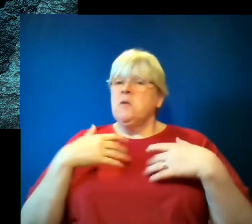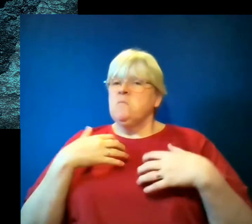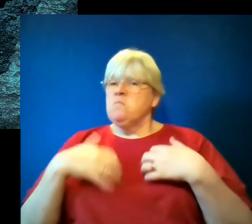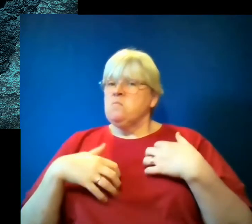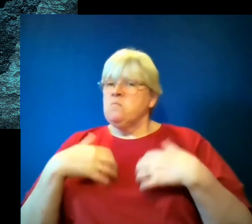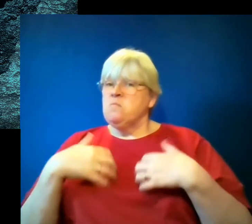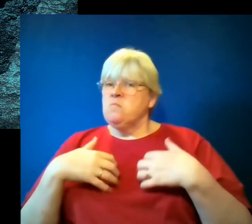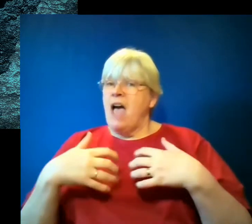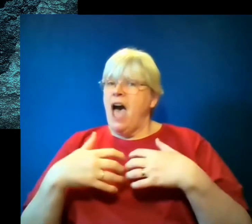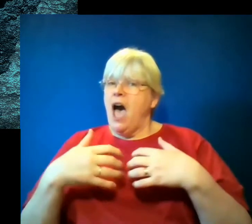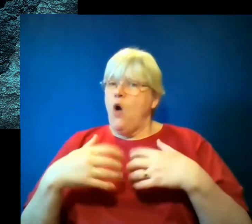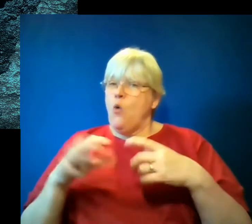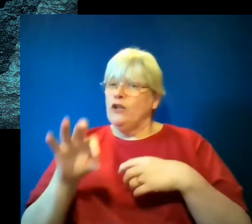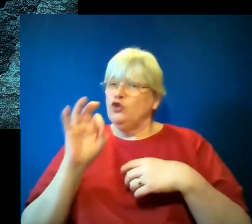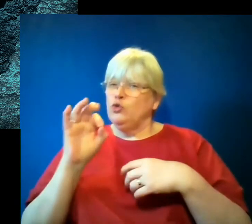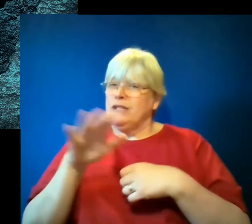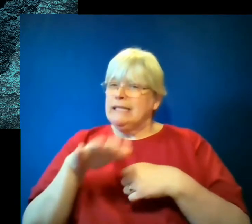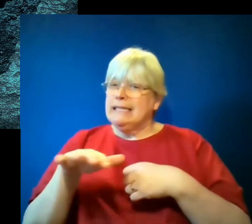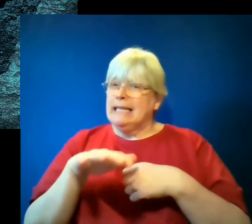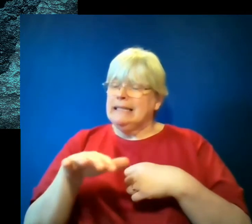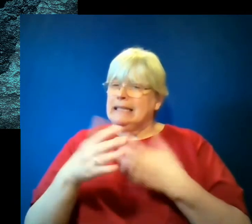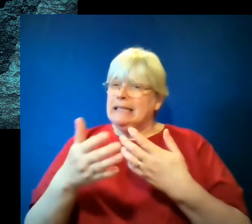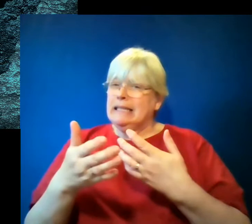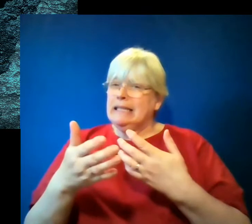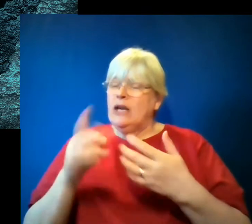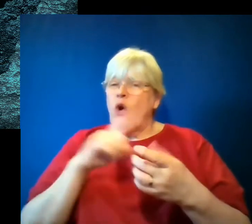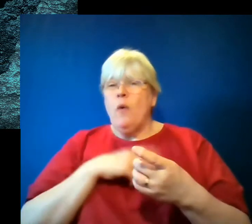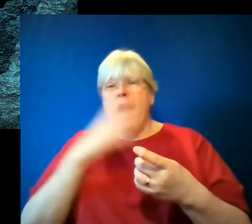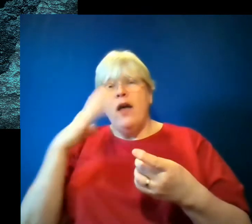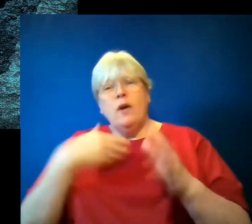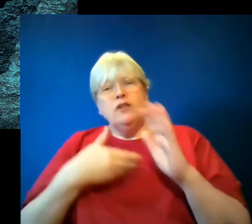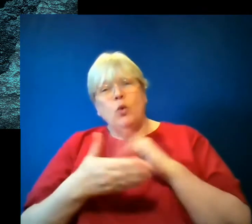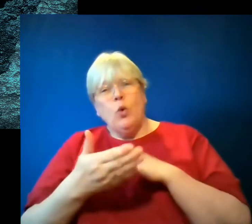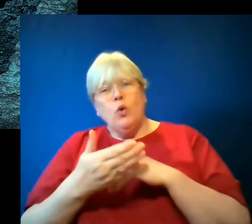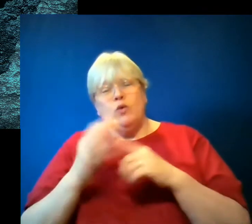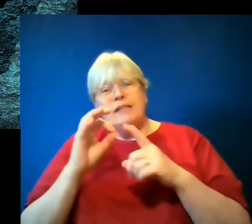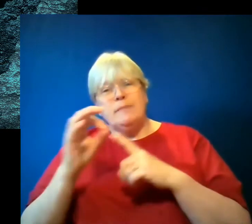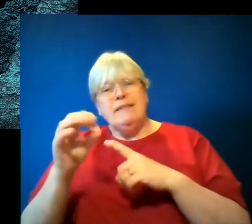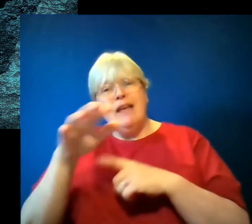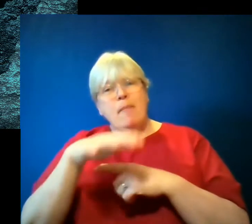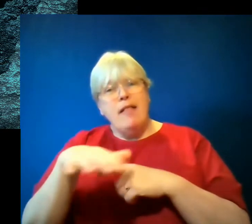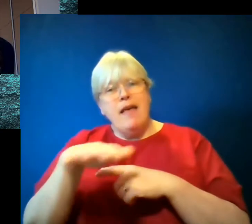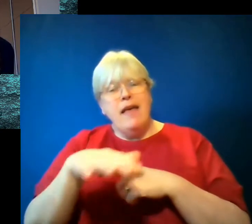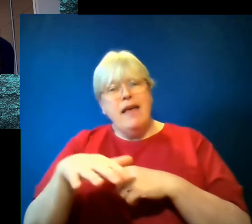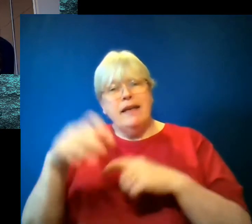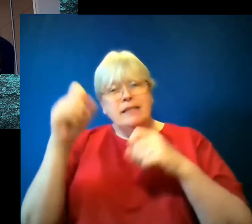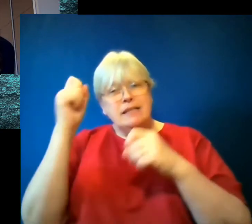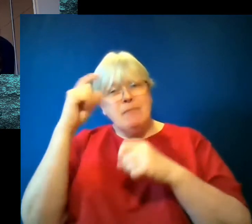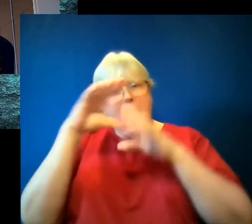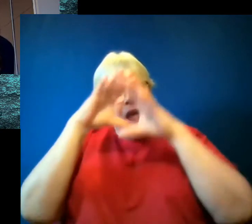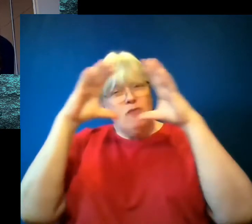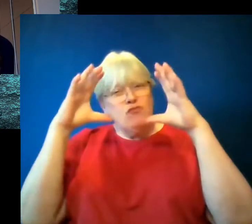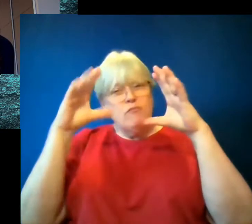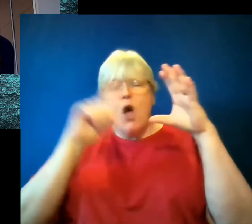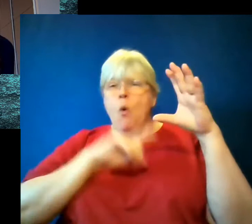your settings for your books and why you want to take a story into those places. So what inspired setting this one in New York?